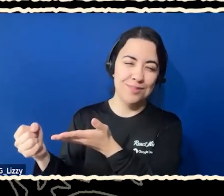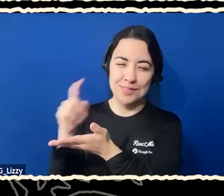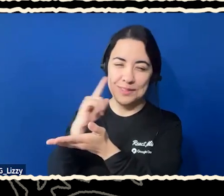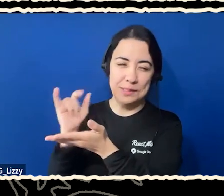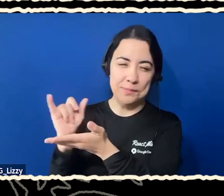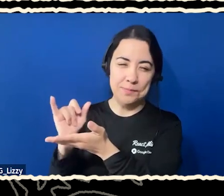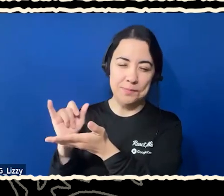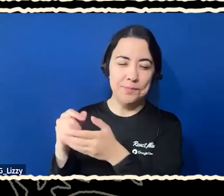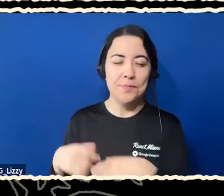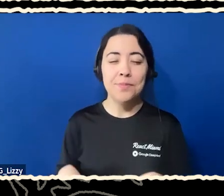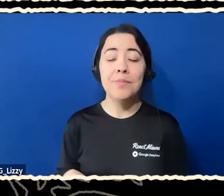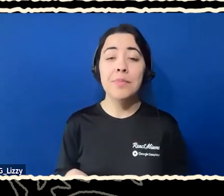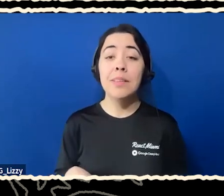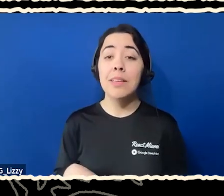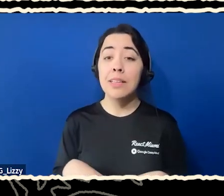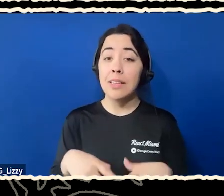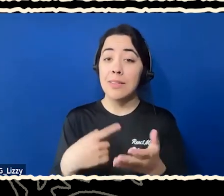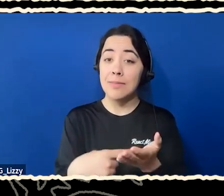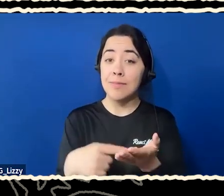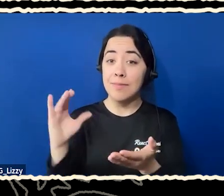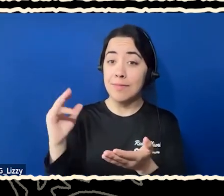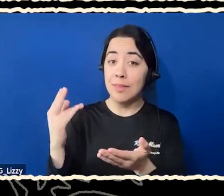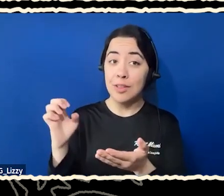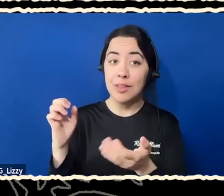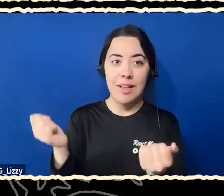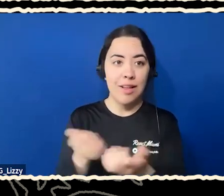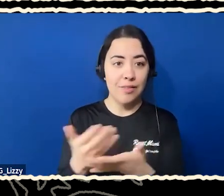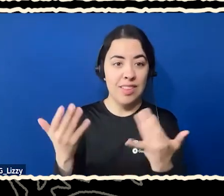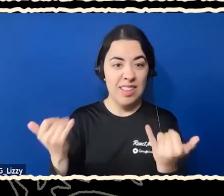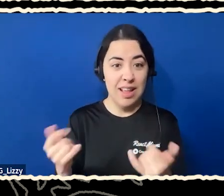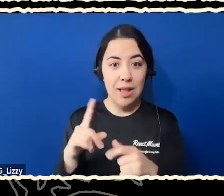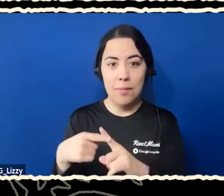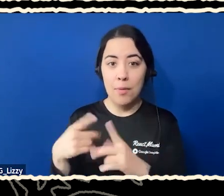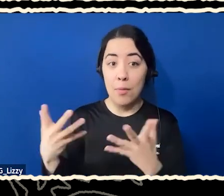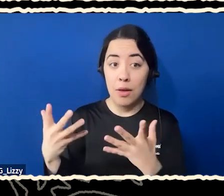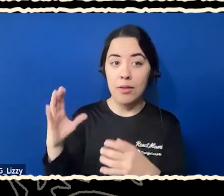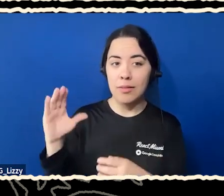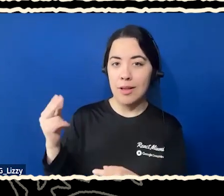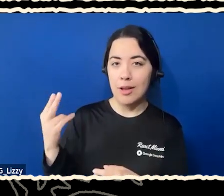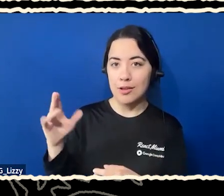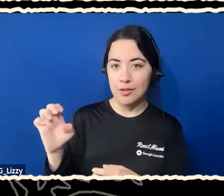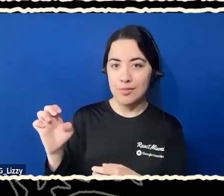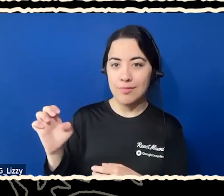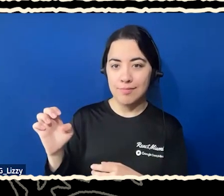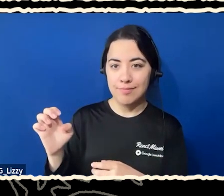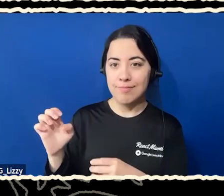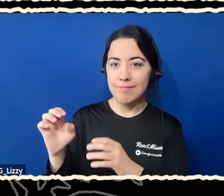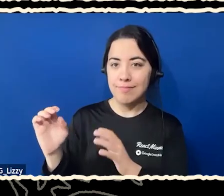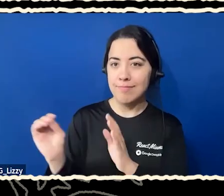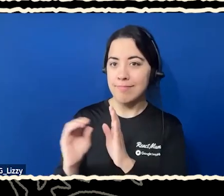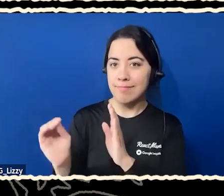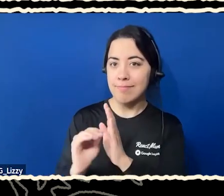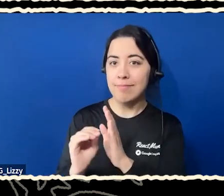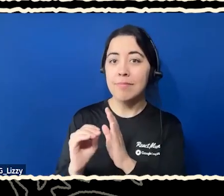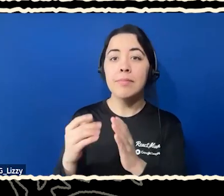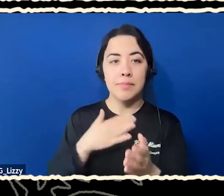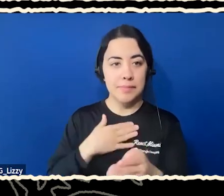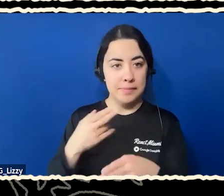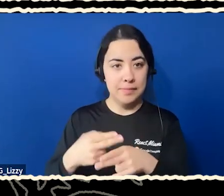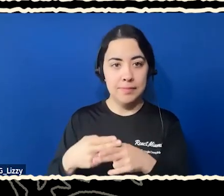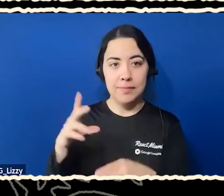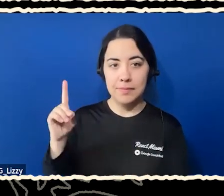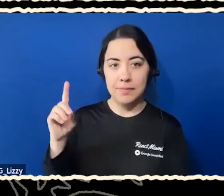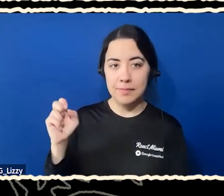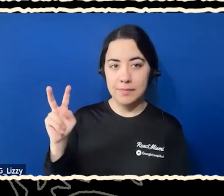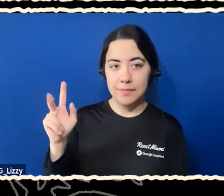Well, speaking of cash, part of this talk is about caching. So yeah, again, I'm Devlin Duldulao. I grew up